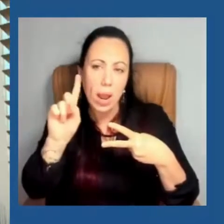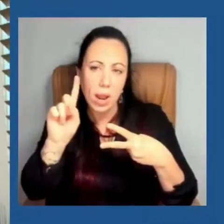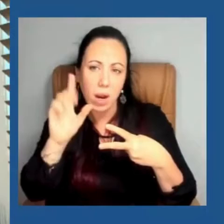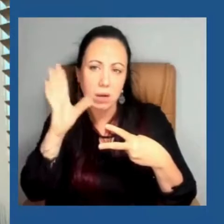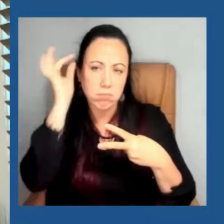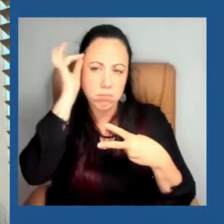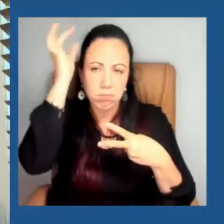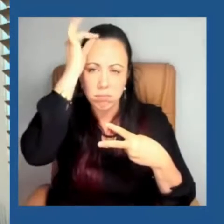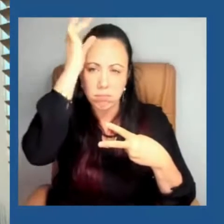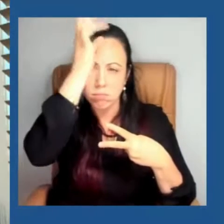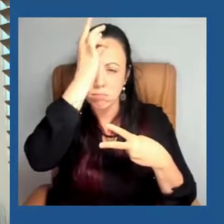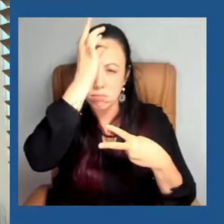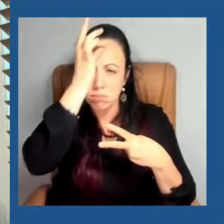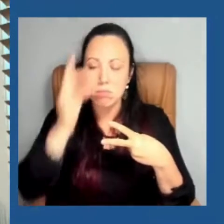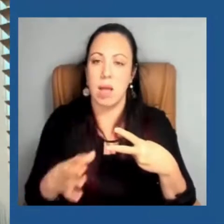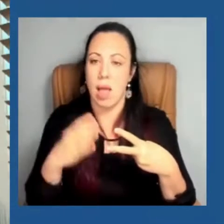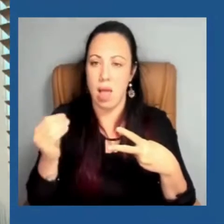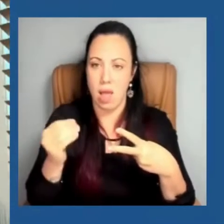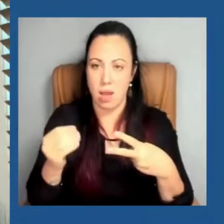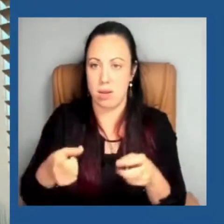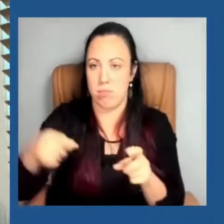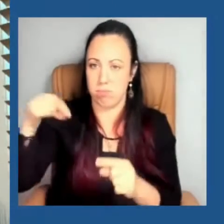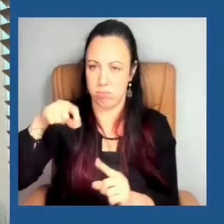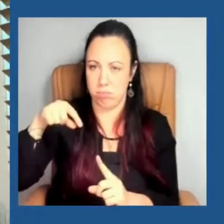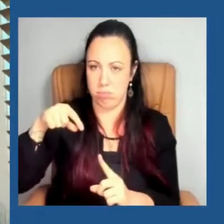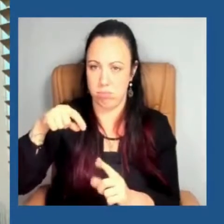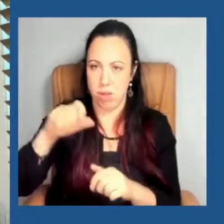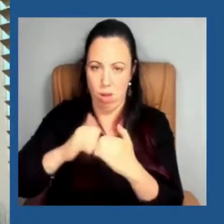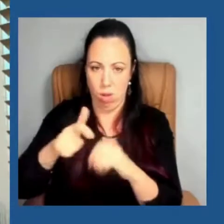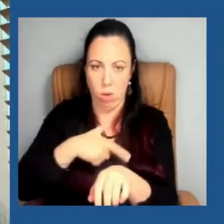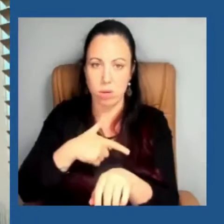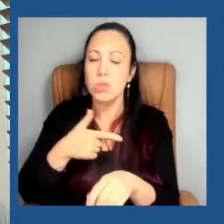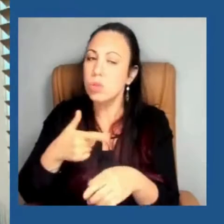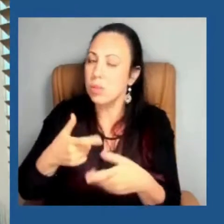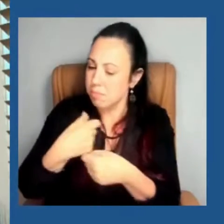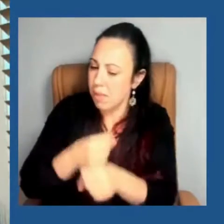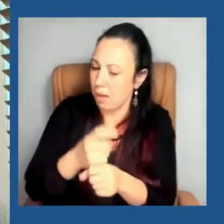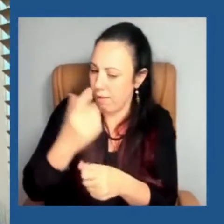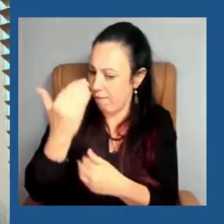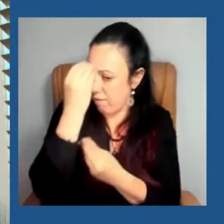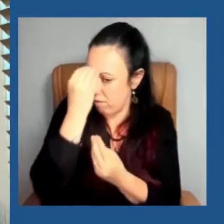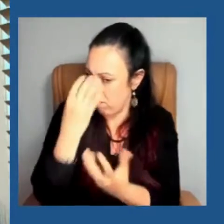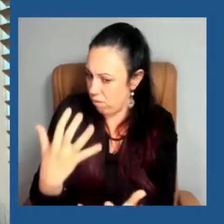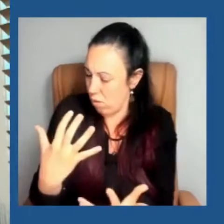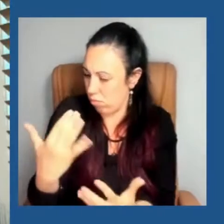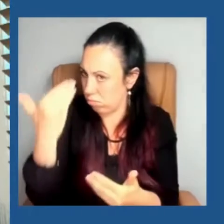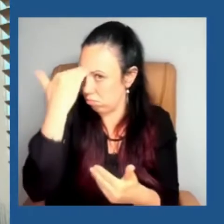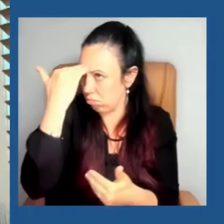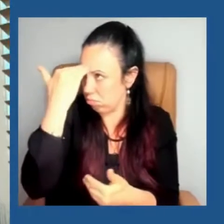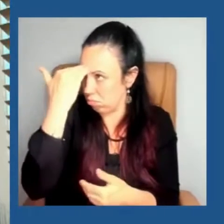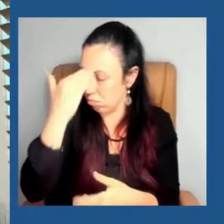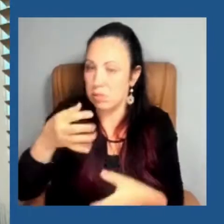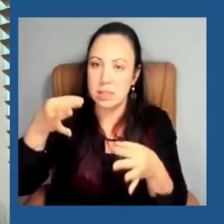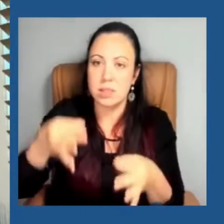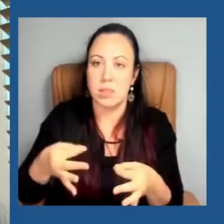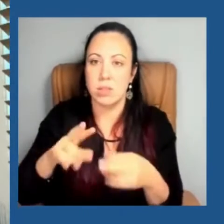width, so you can make informed decisions with your care team about these aspects of your